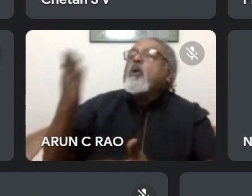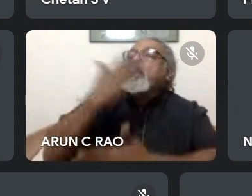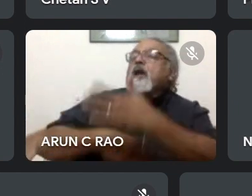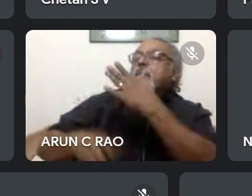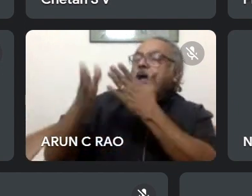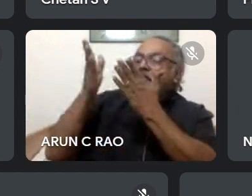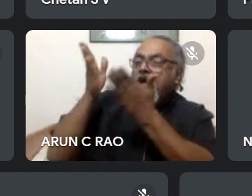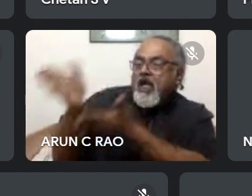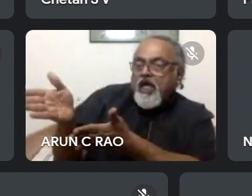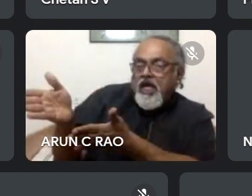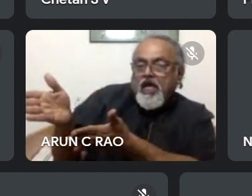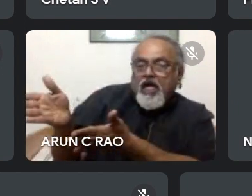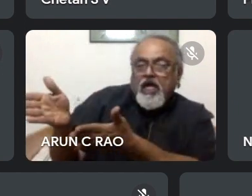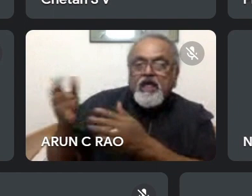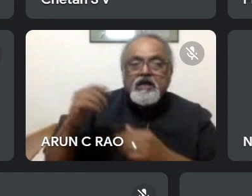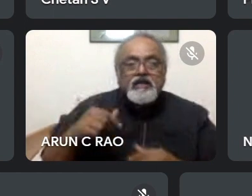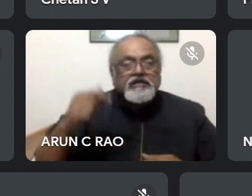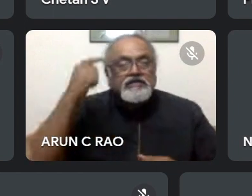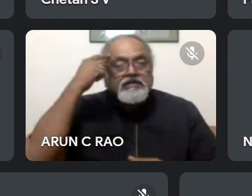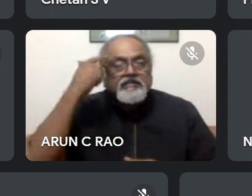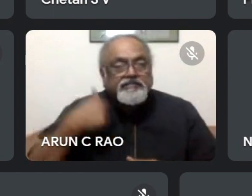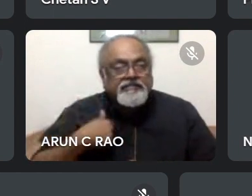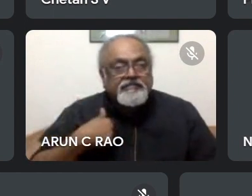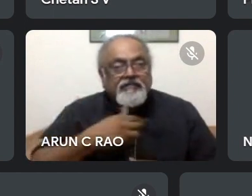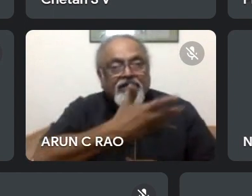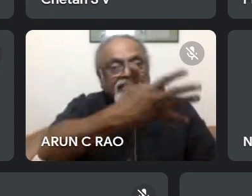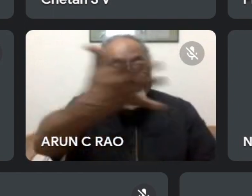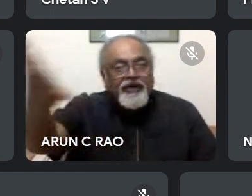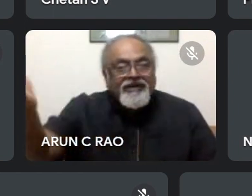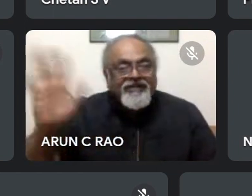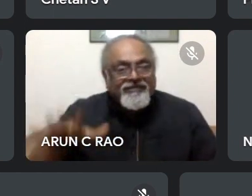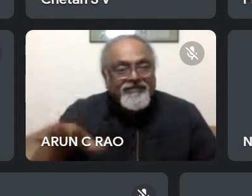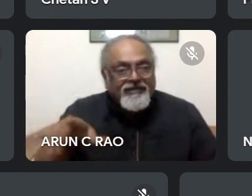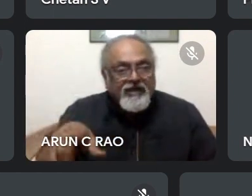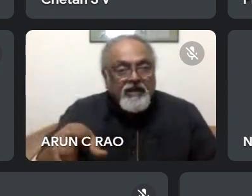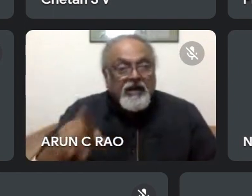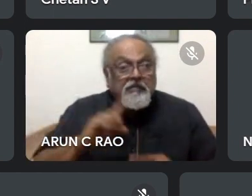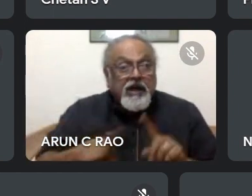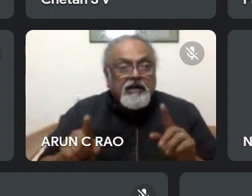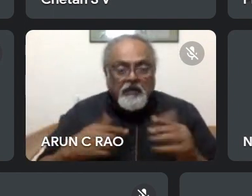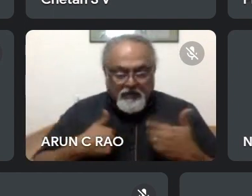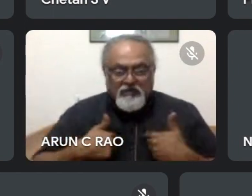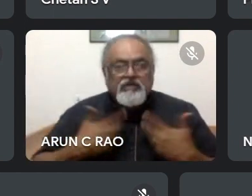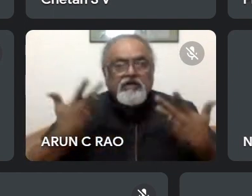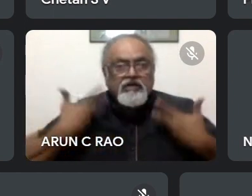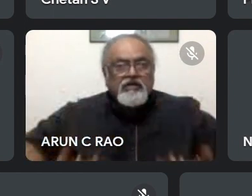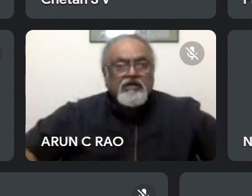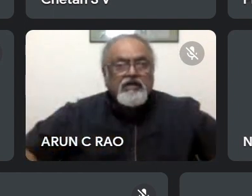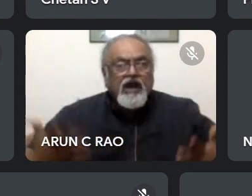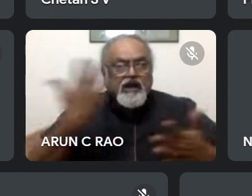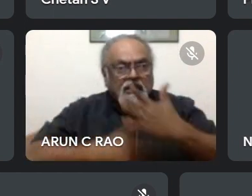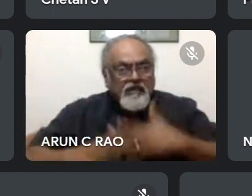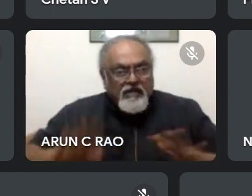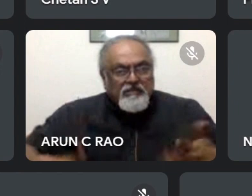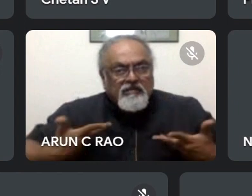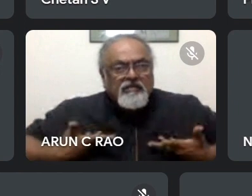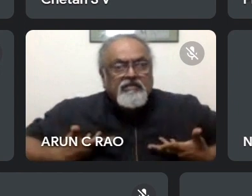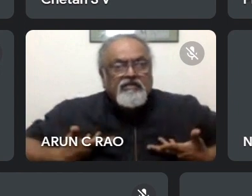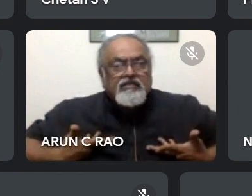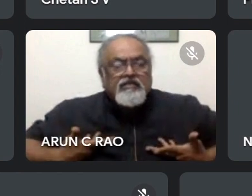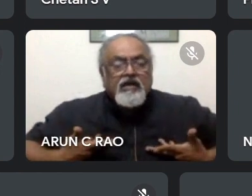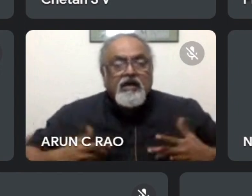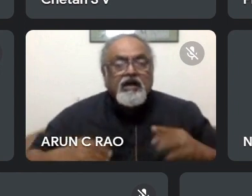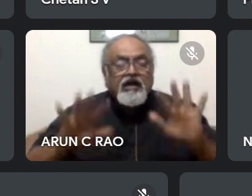them. So I wanted to sort of bring about those changes where, you know, people start talking about invisible disability.